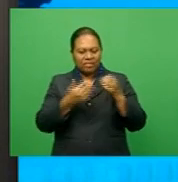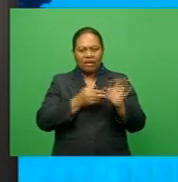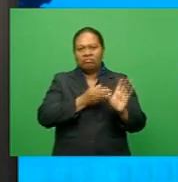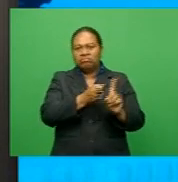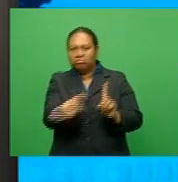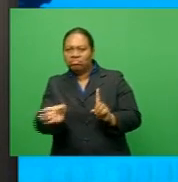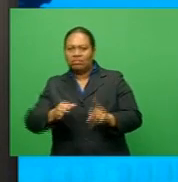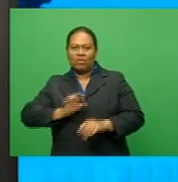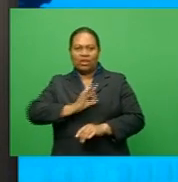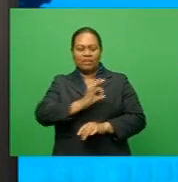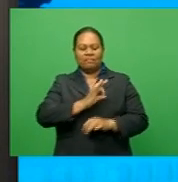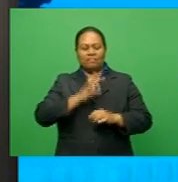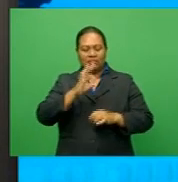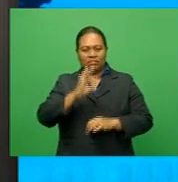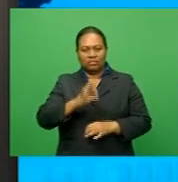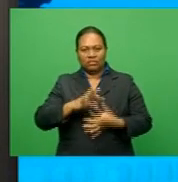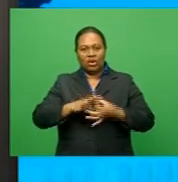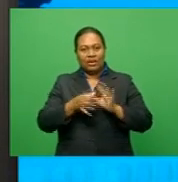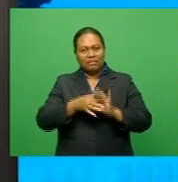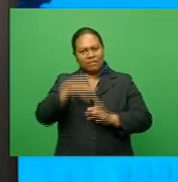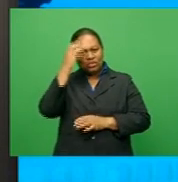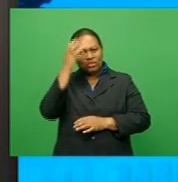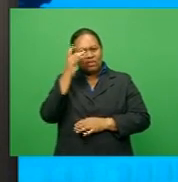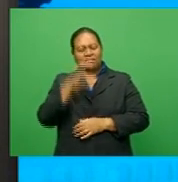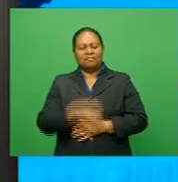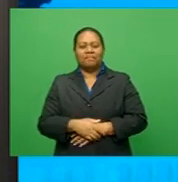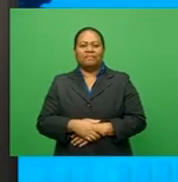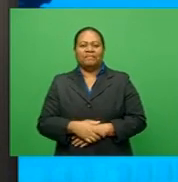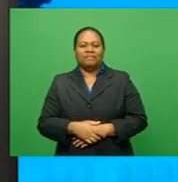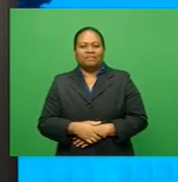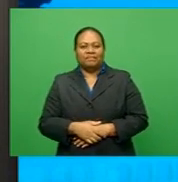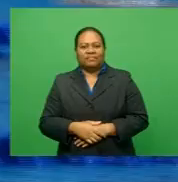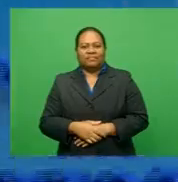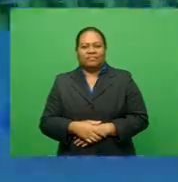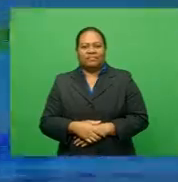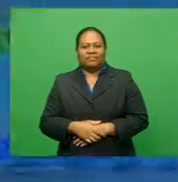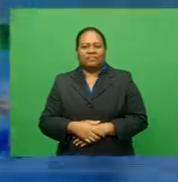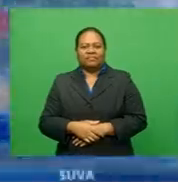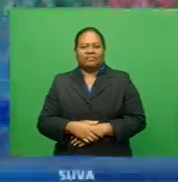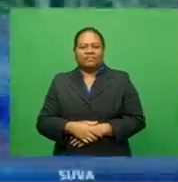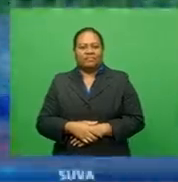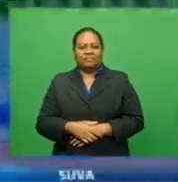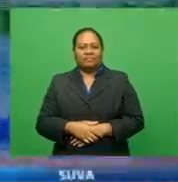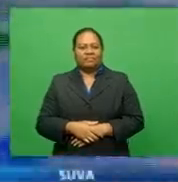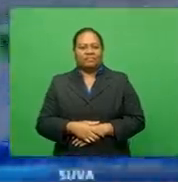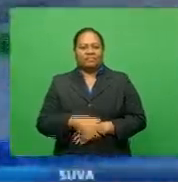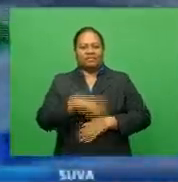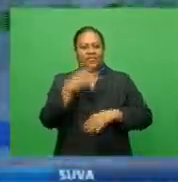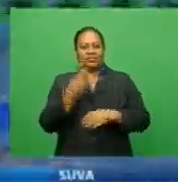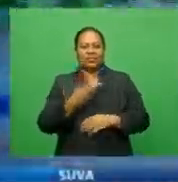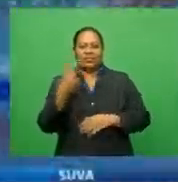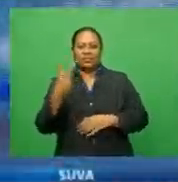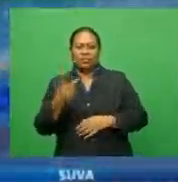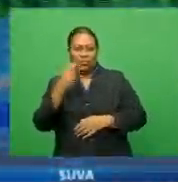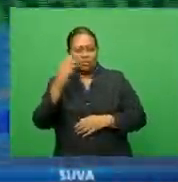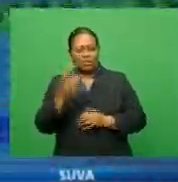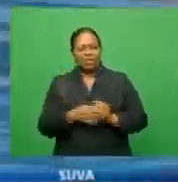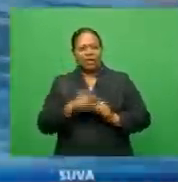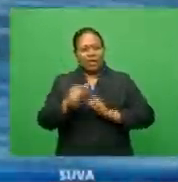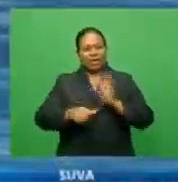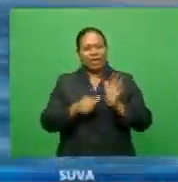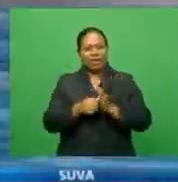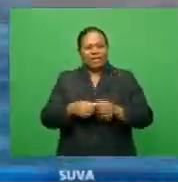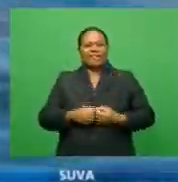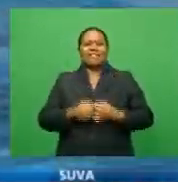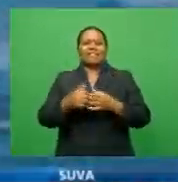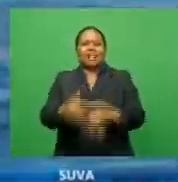dream, something he could achieve next month. The 22-year-old strutting his stuff in his first long